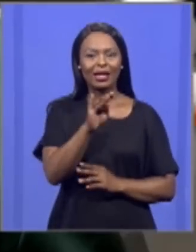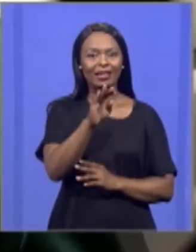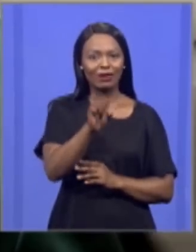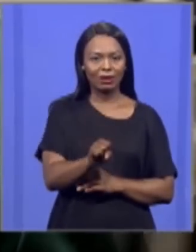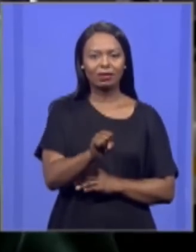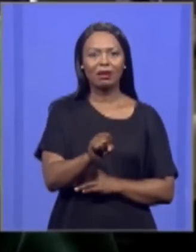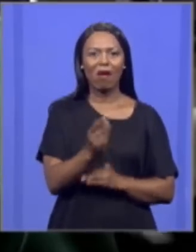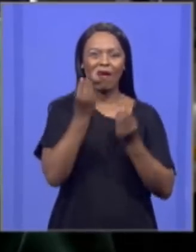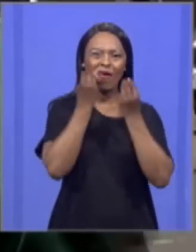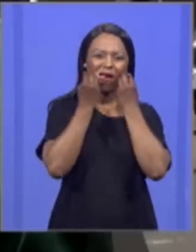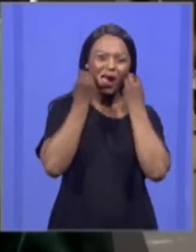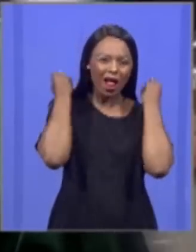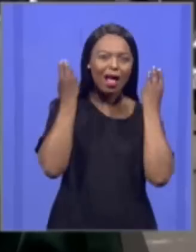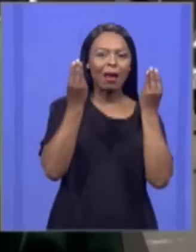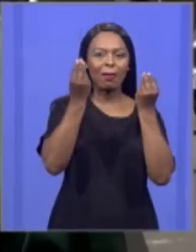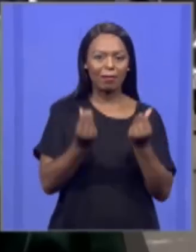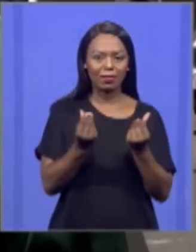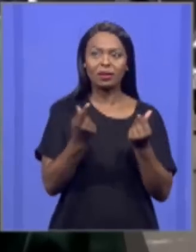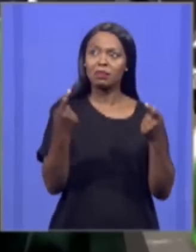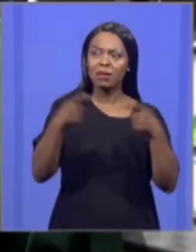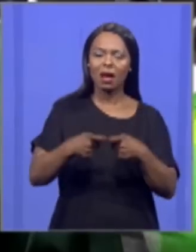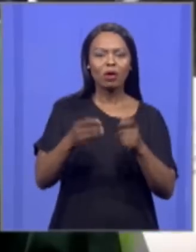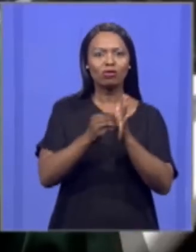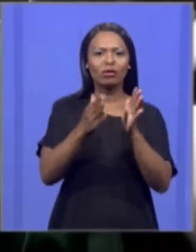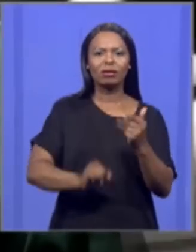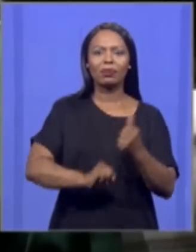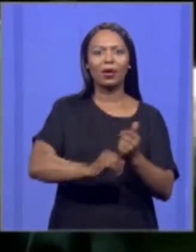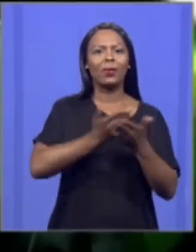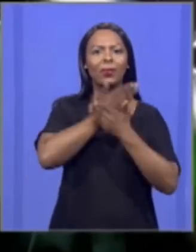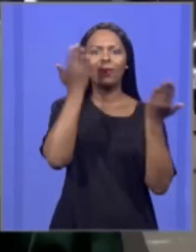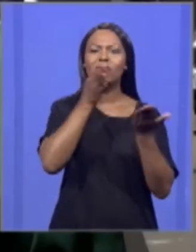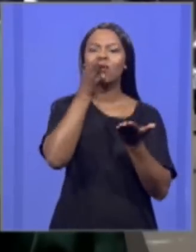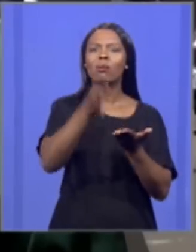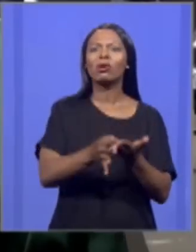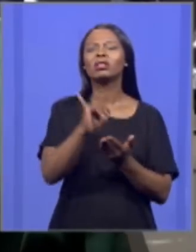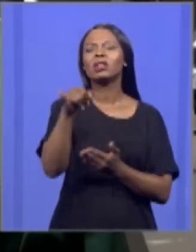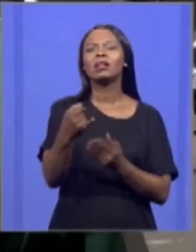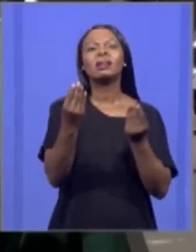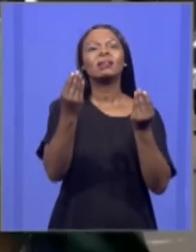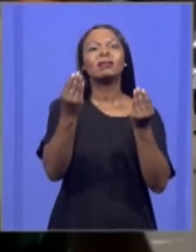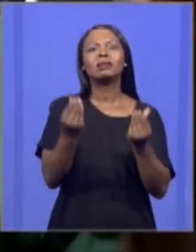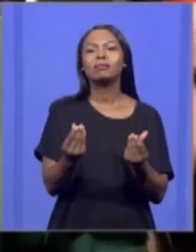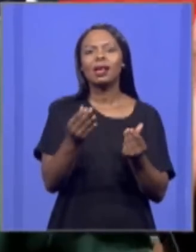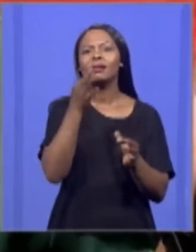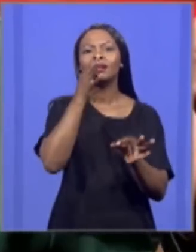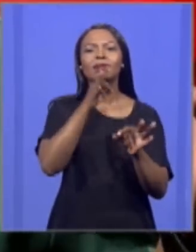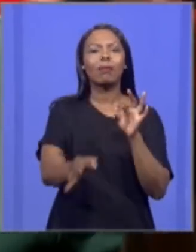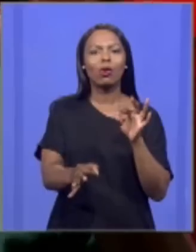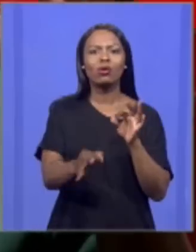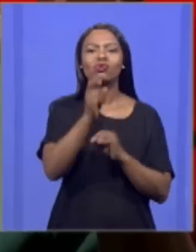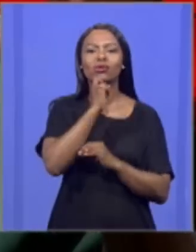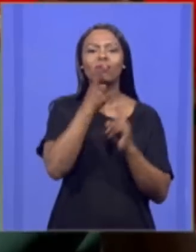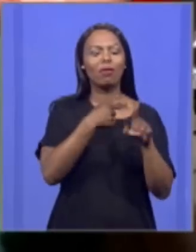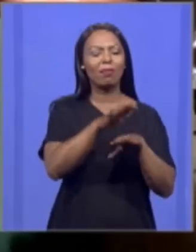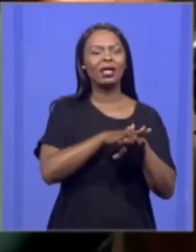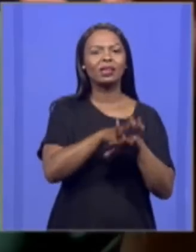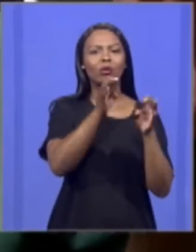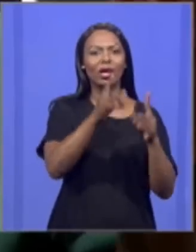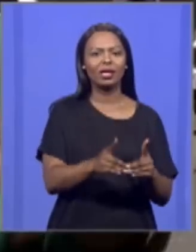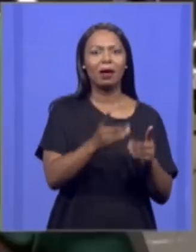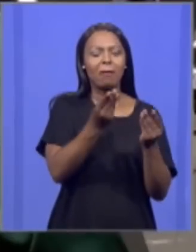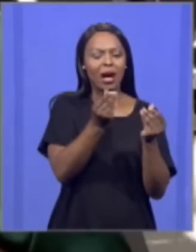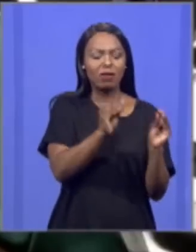money from our students that are supposed to come. We are proposing a simple financial method that they are using from basic education where money moves